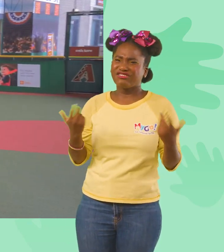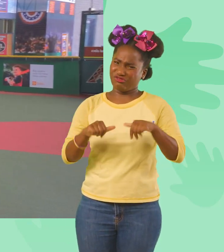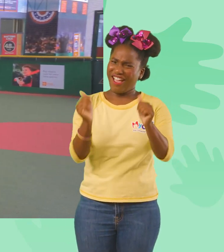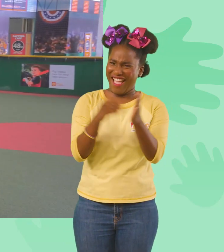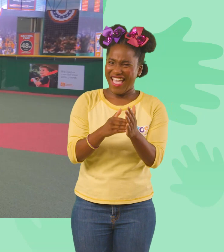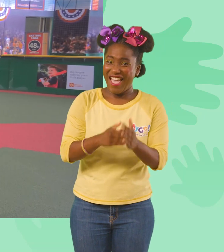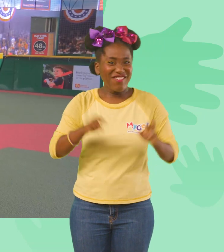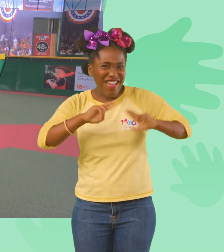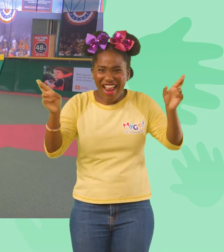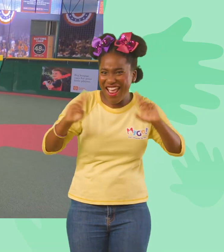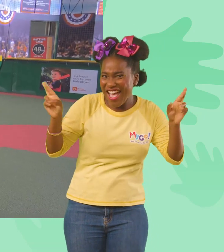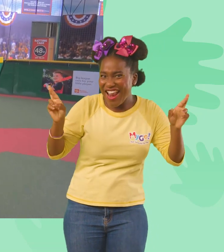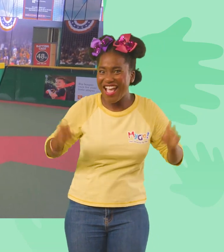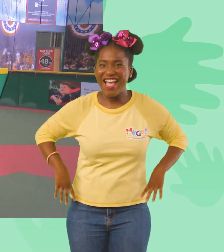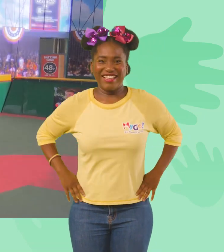again. You ready? Yep.